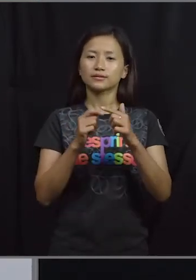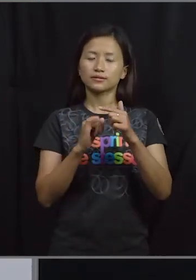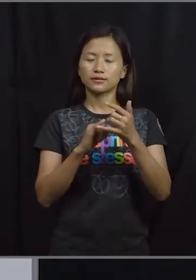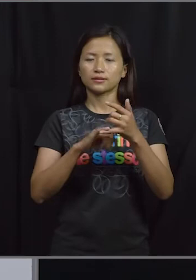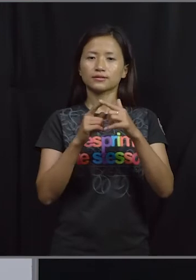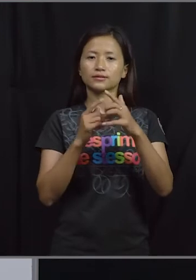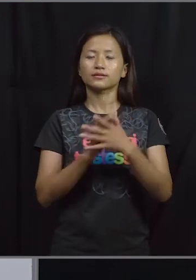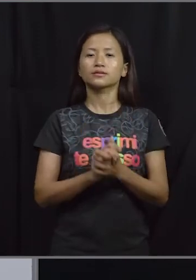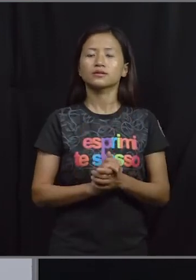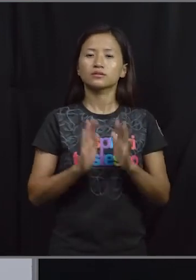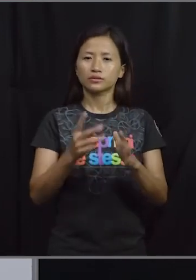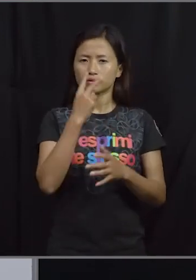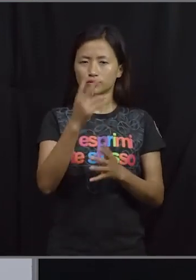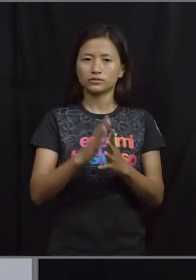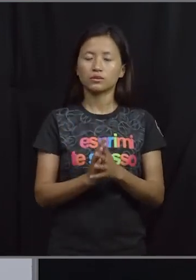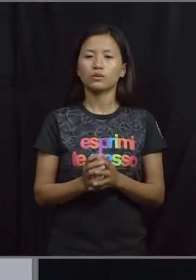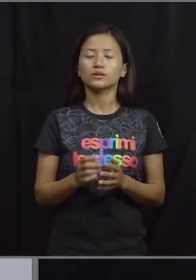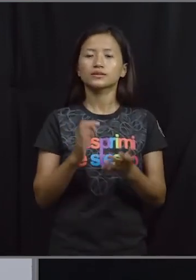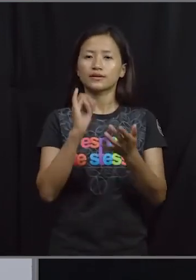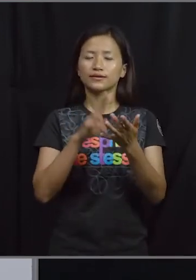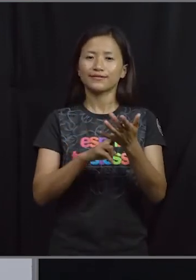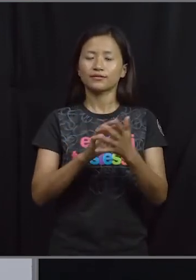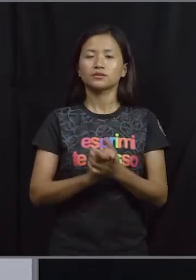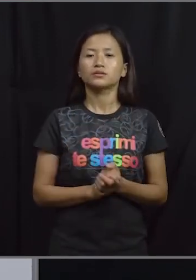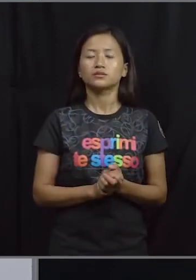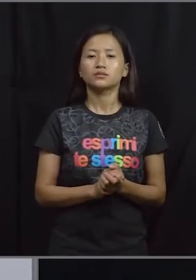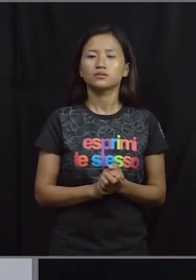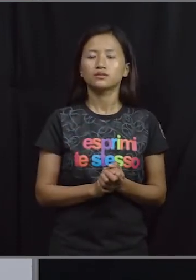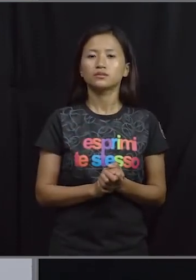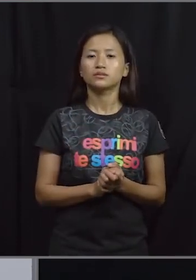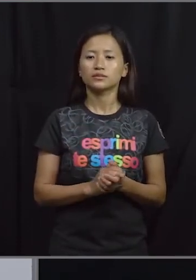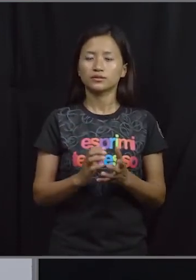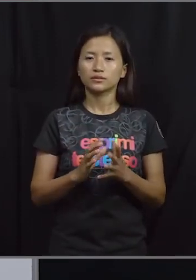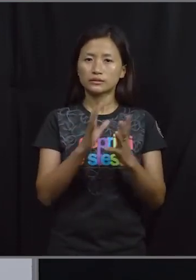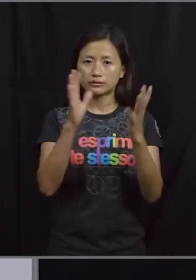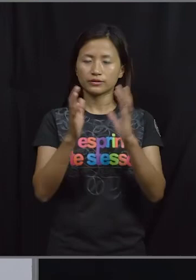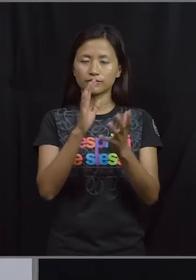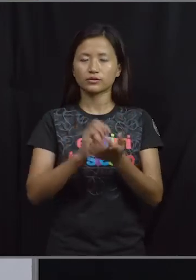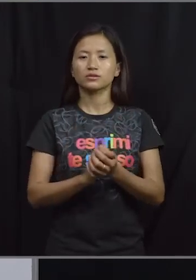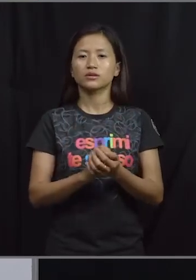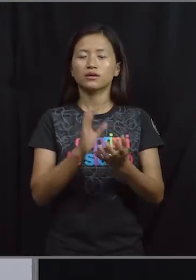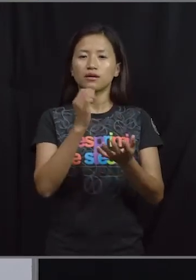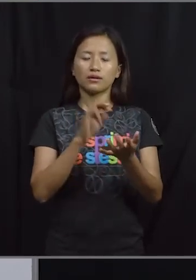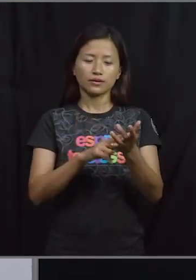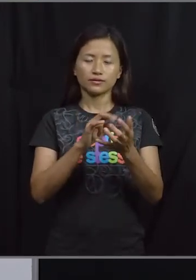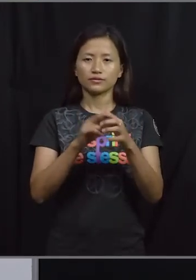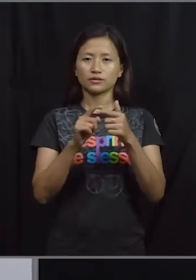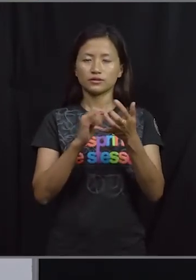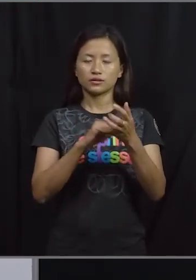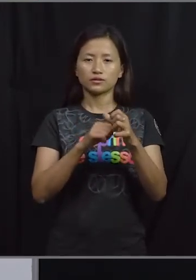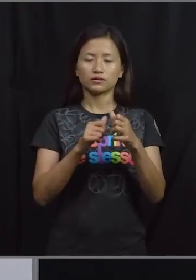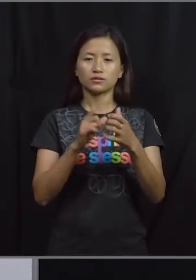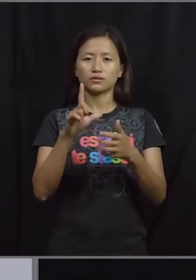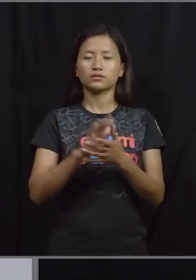invertible. Already we have seen what is an invertible matrix. That means it will have an inverse such that AB equal